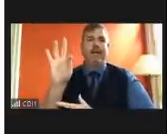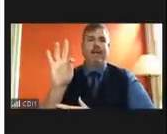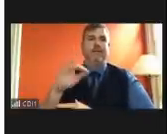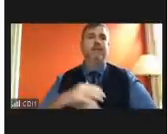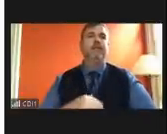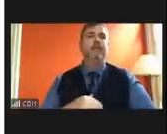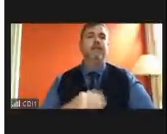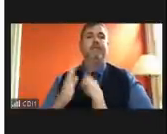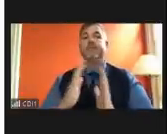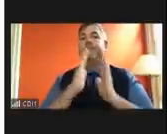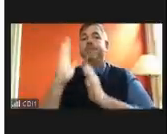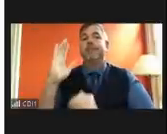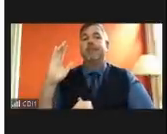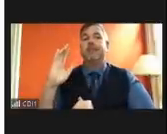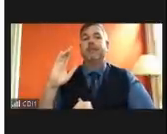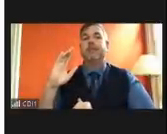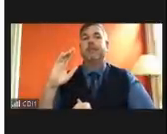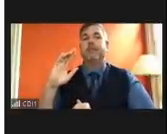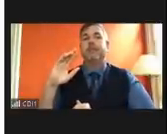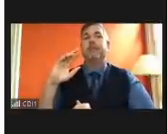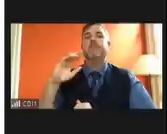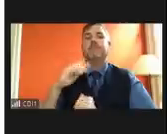community. Next slide, please.